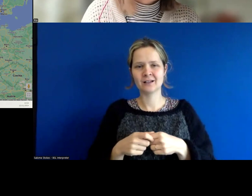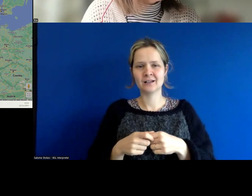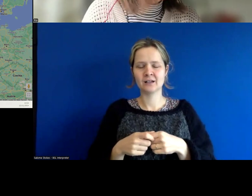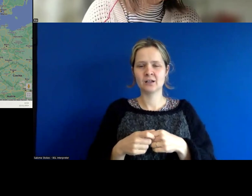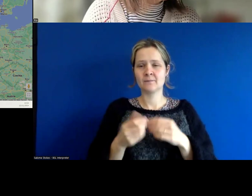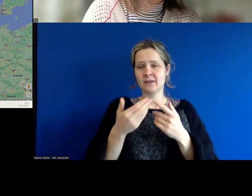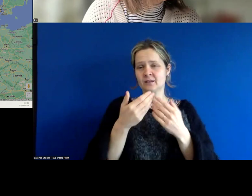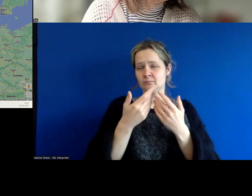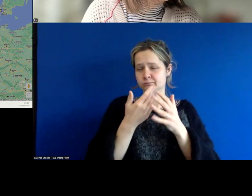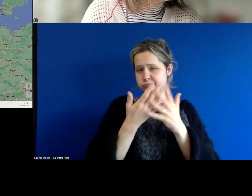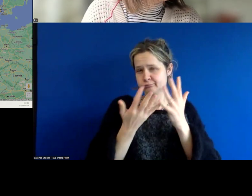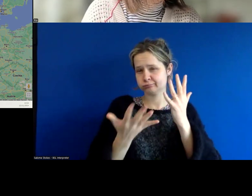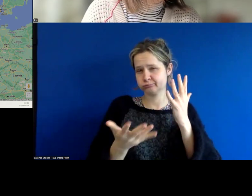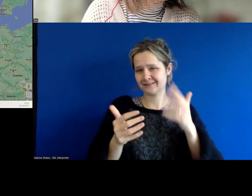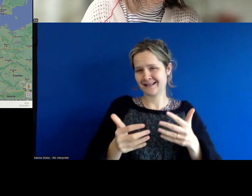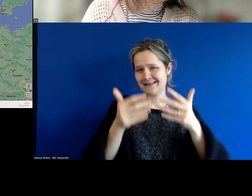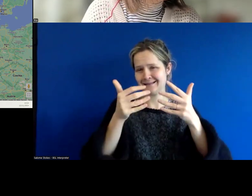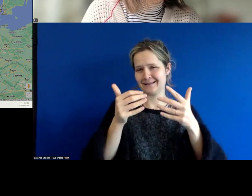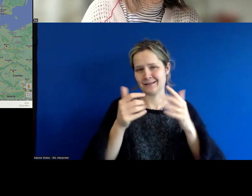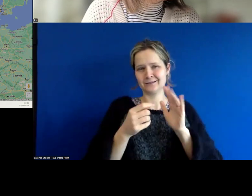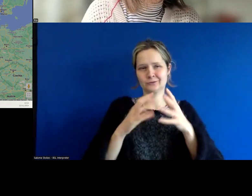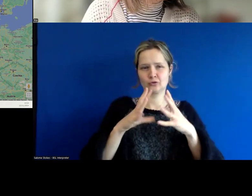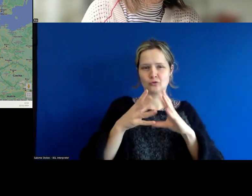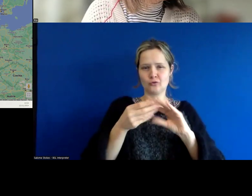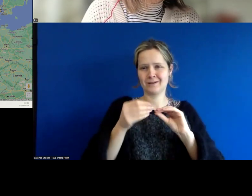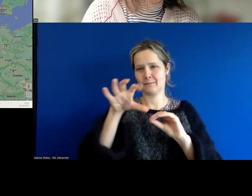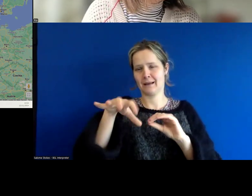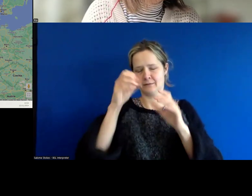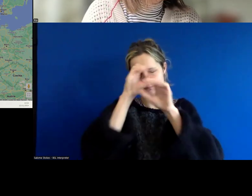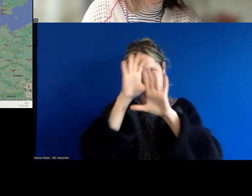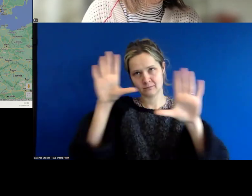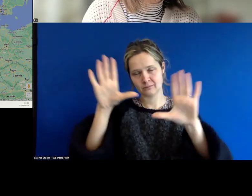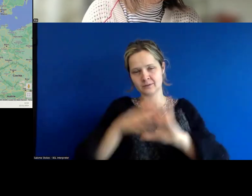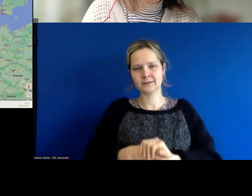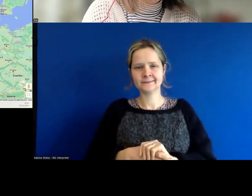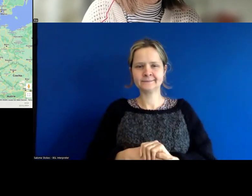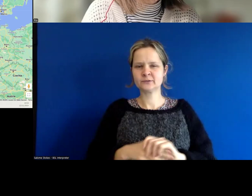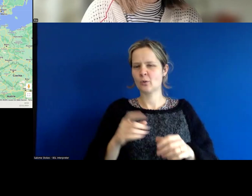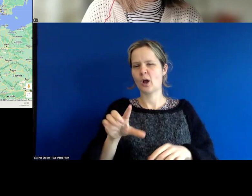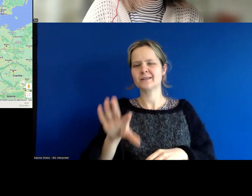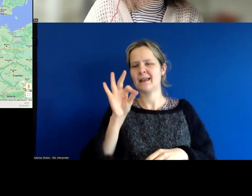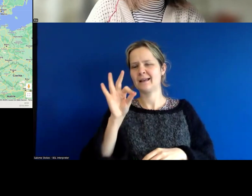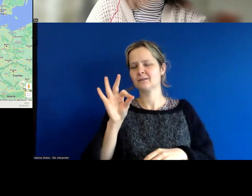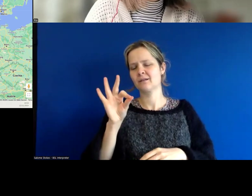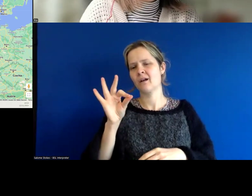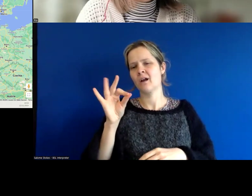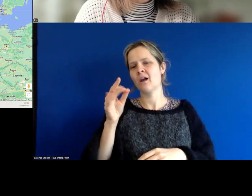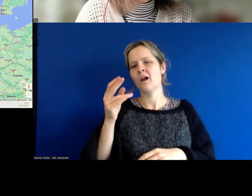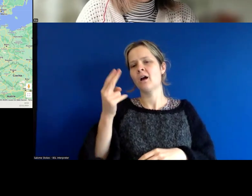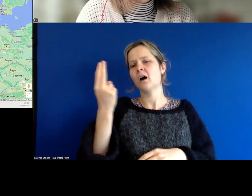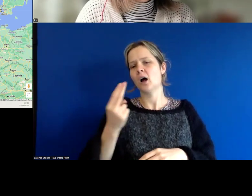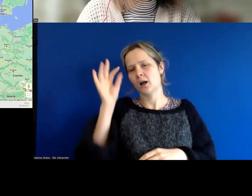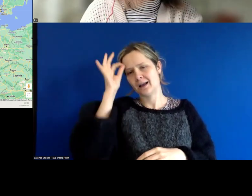of the place. If I select Arts Council funding for a first example, so you would click on total